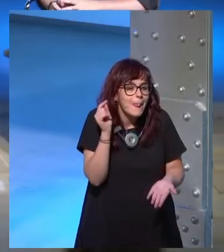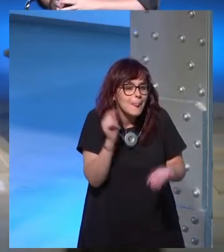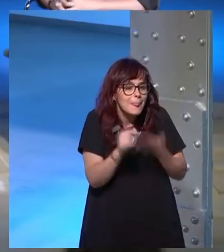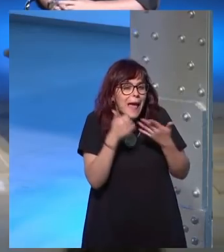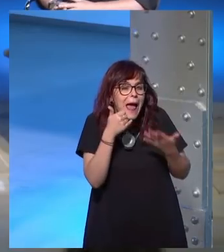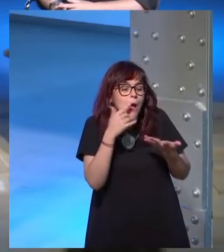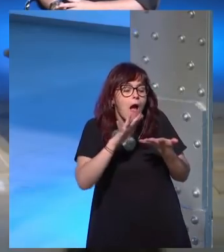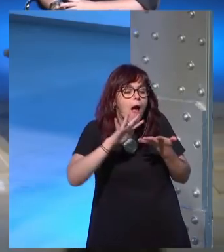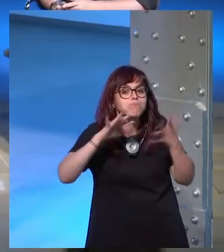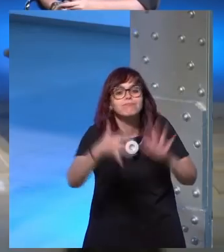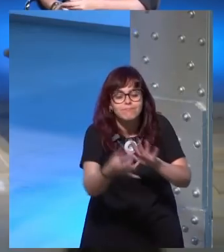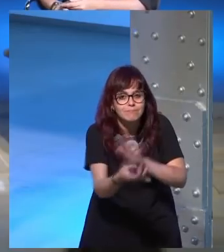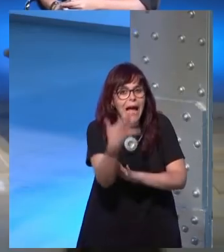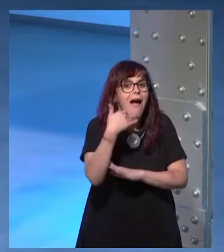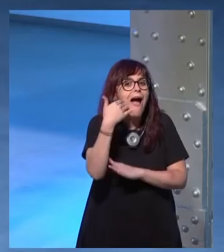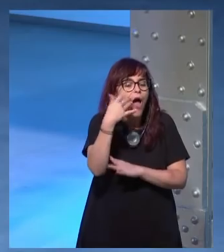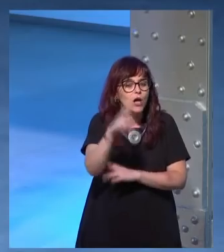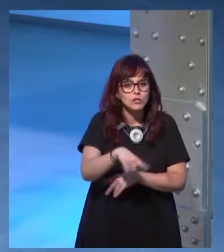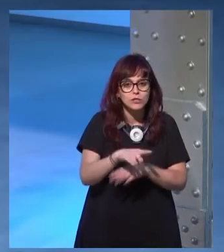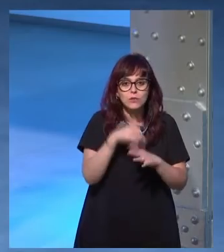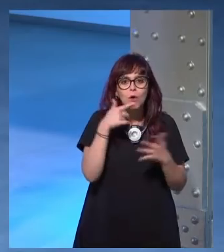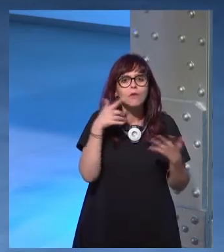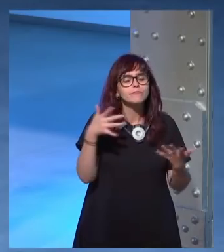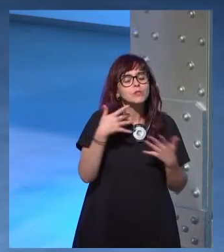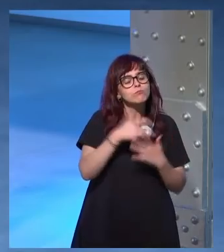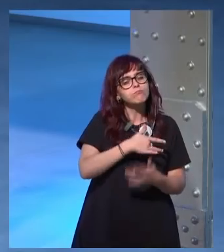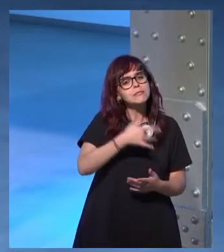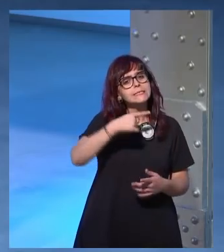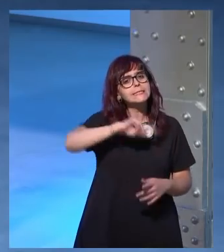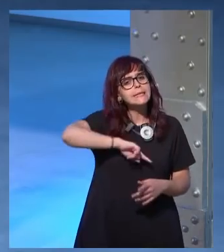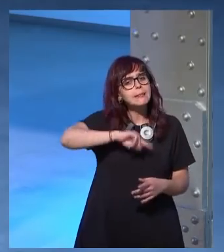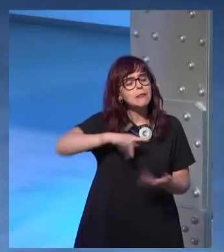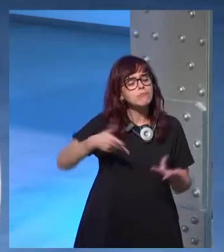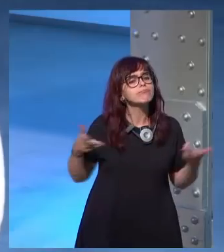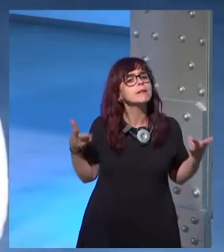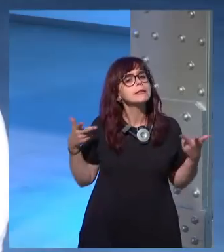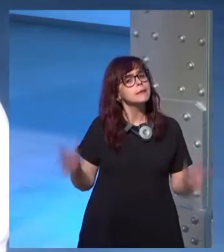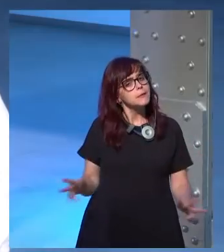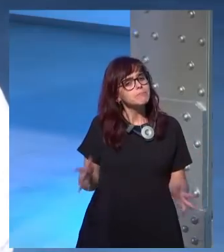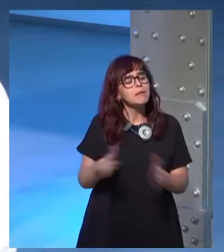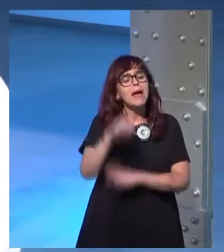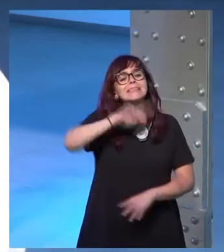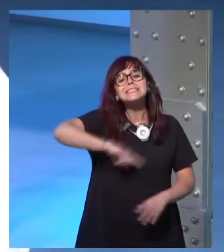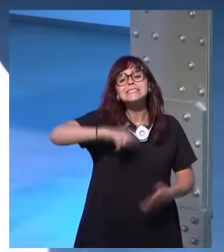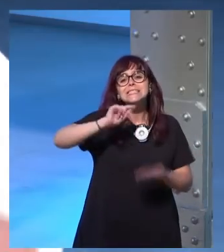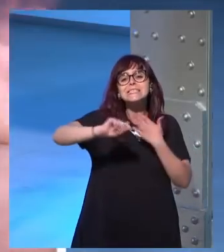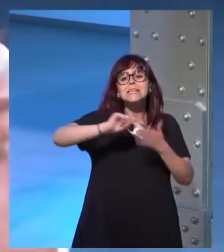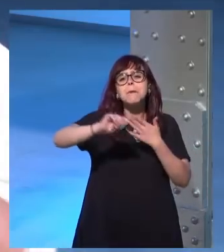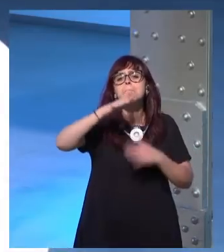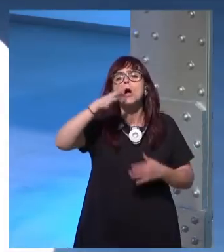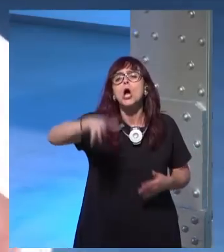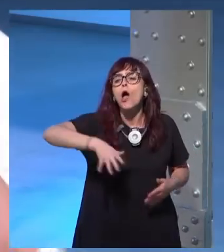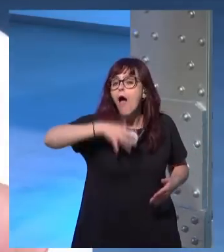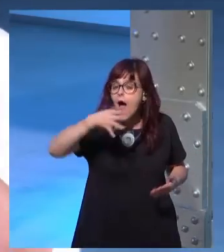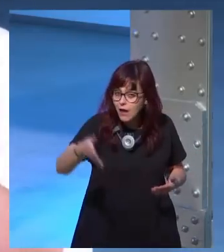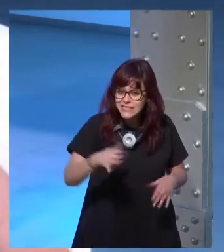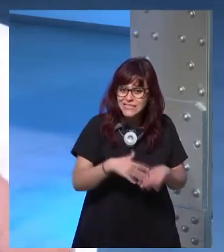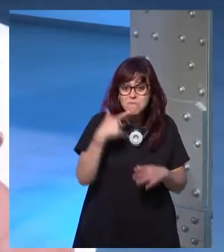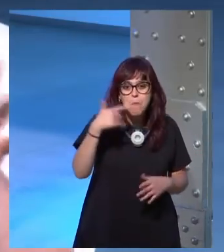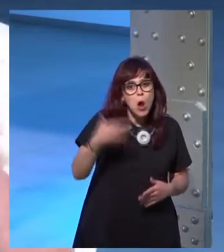and remember why you're doing it. That's always very important to me. My experience, again, after that